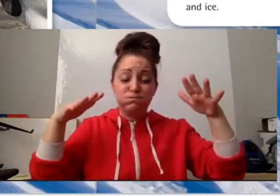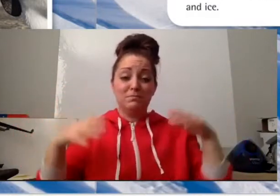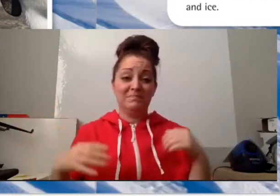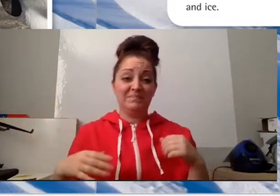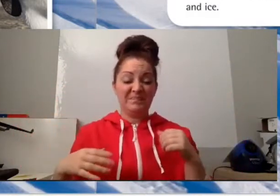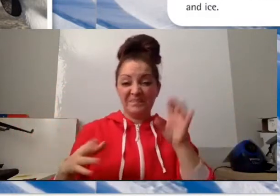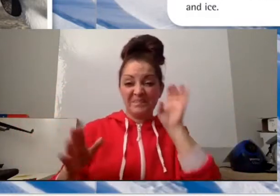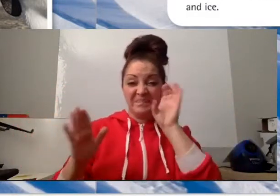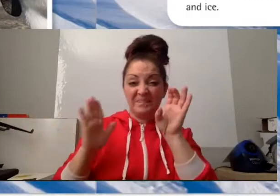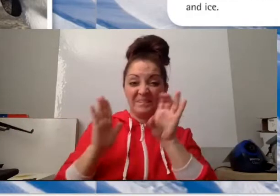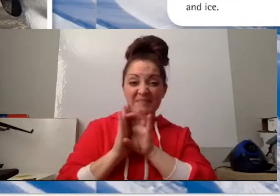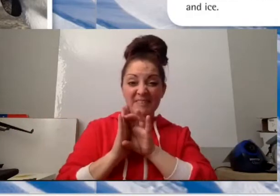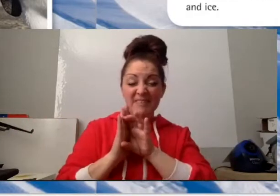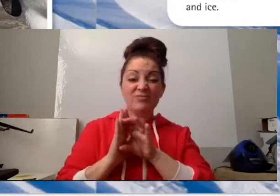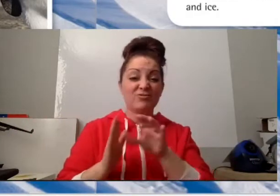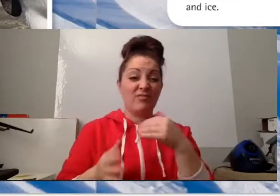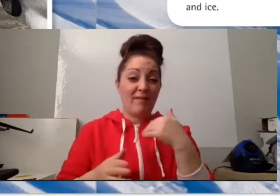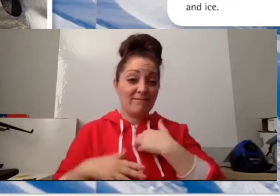the ice.